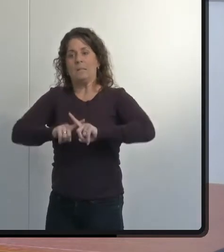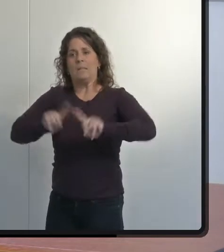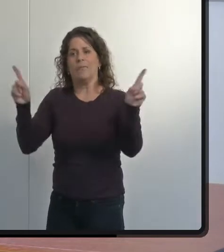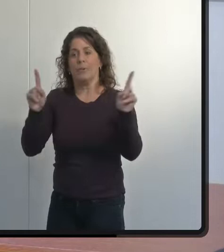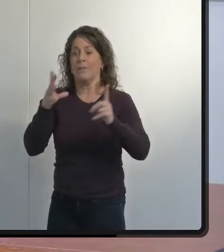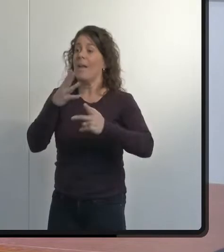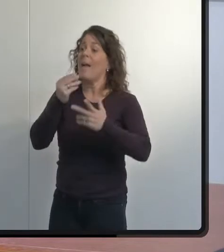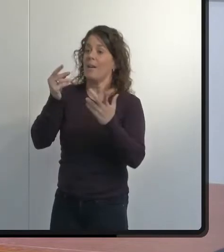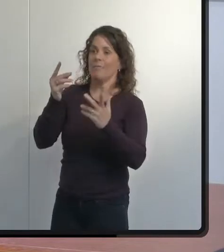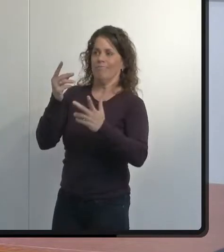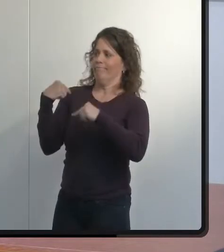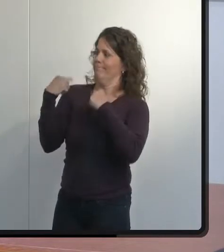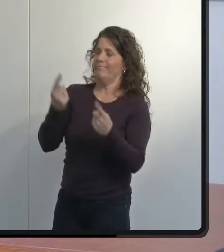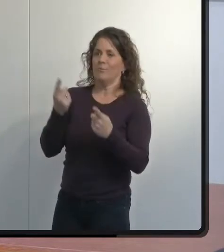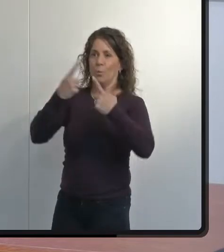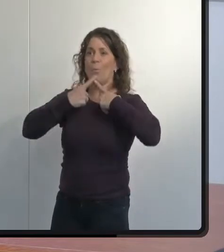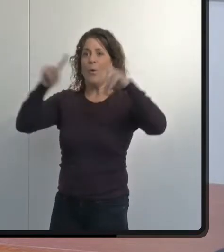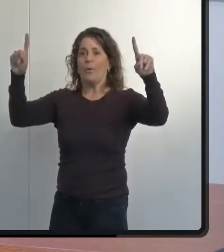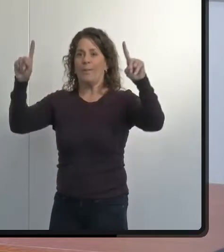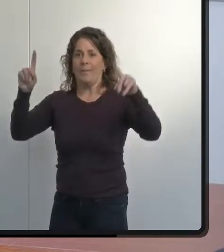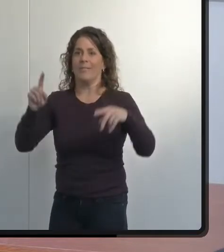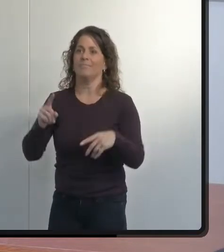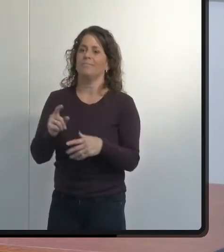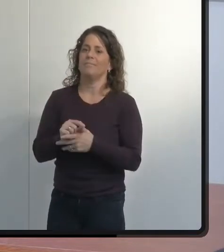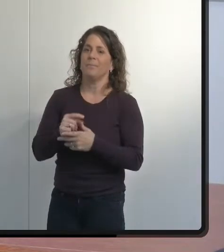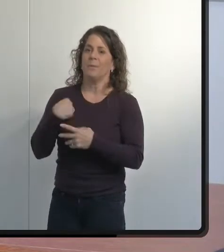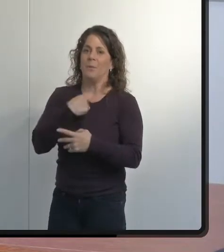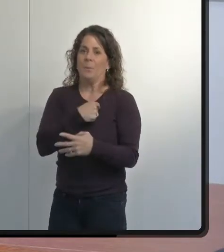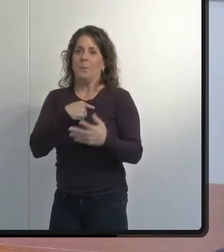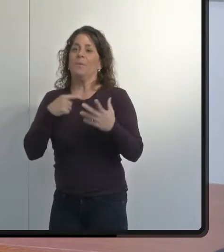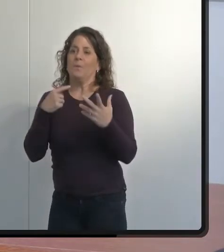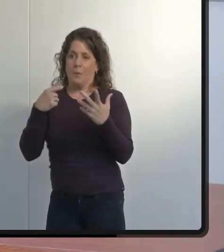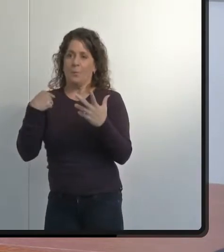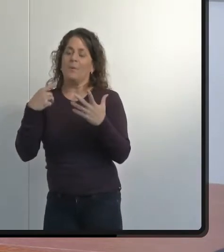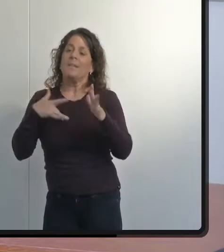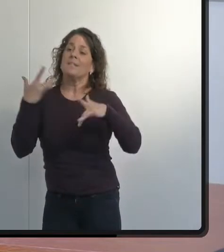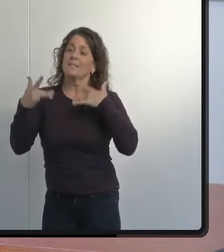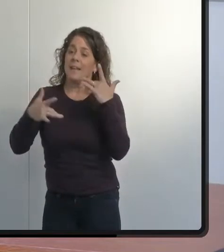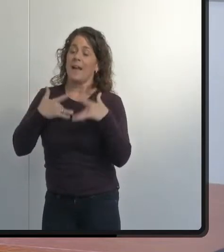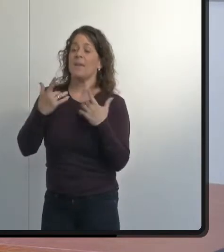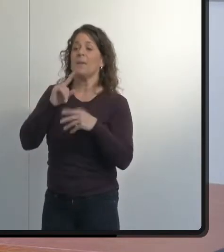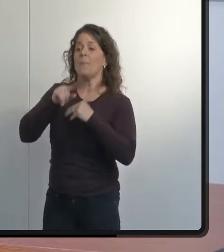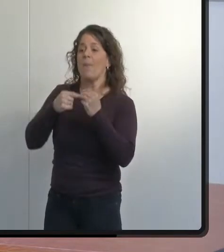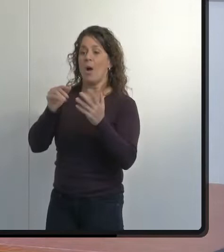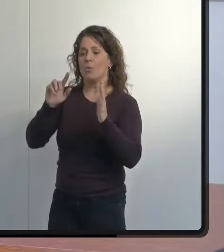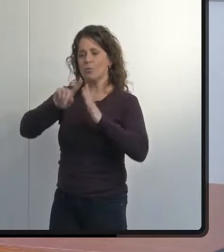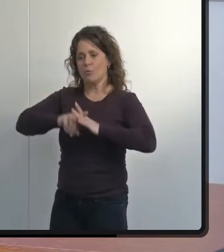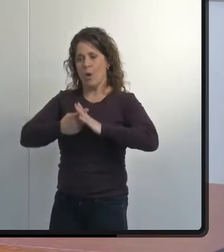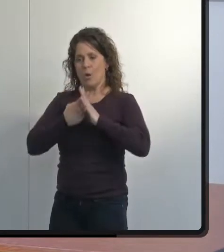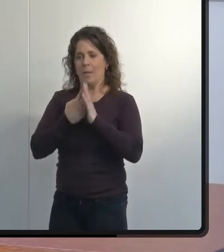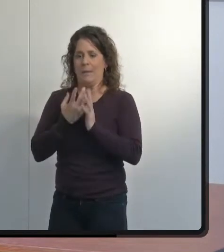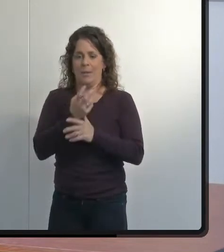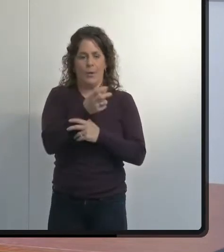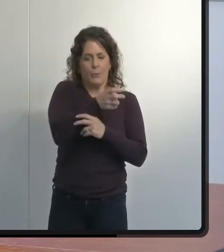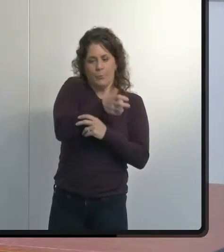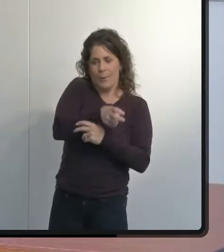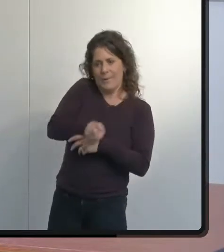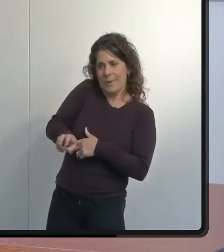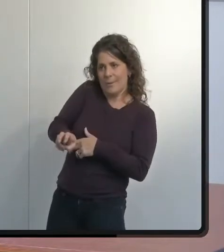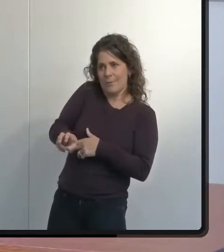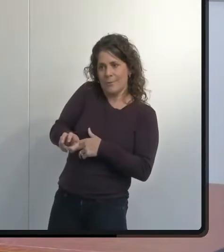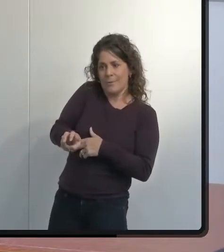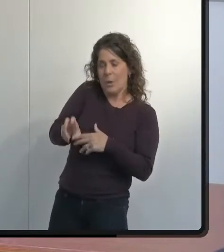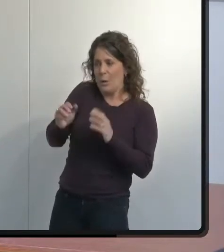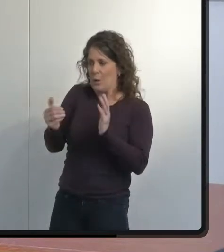community. Especially exciting as we now enter a new chapter, beginning to look at the transitions to a new